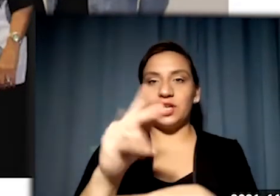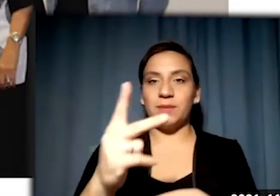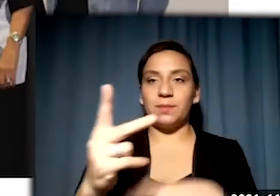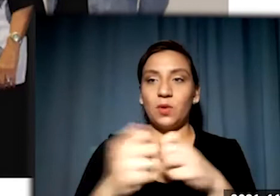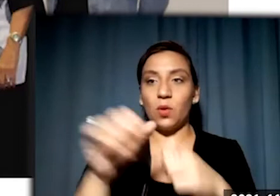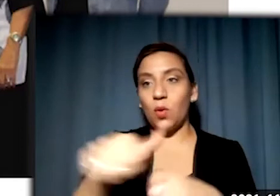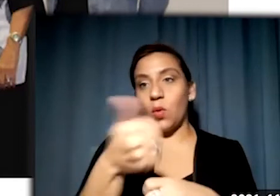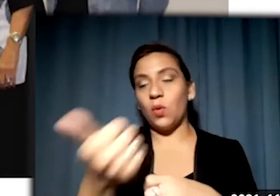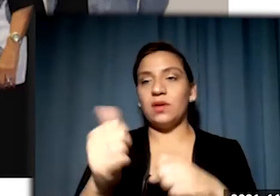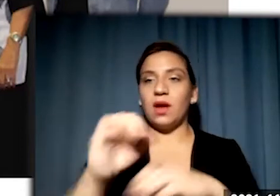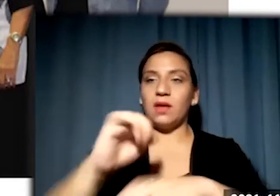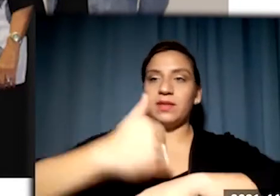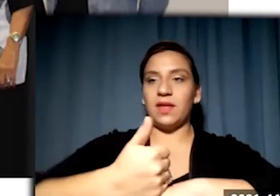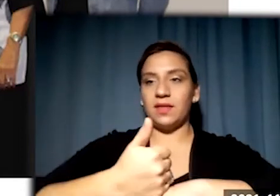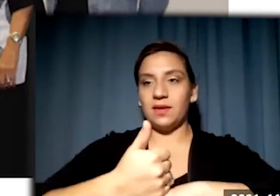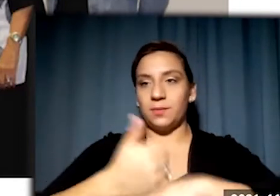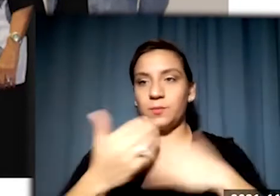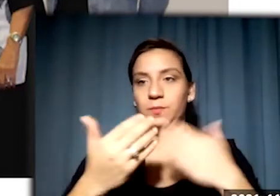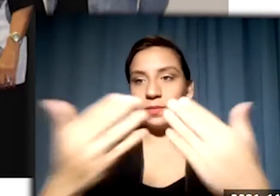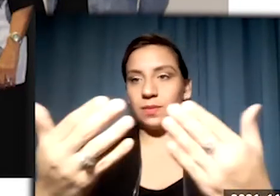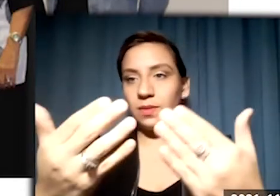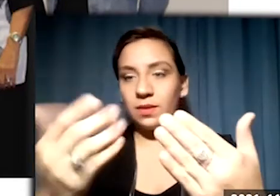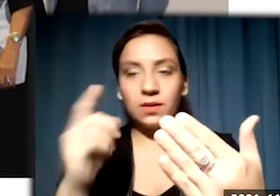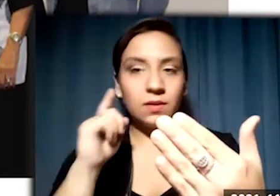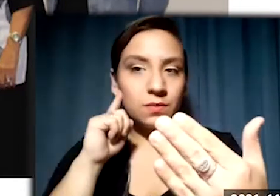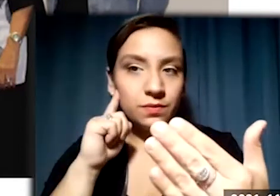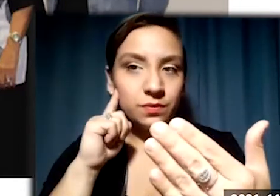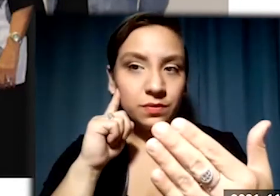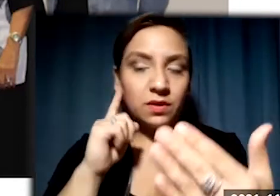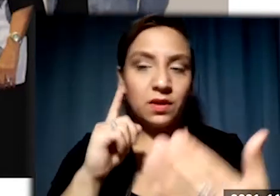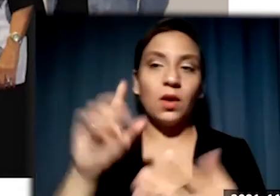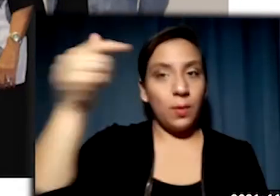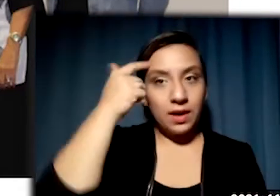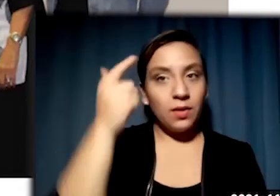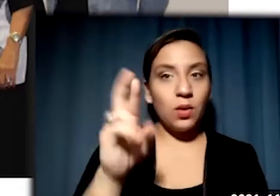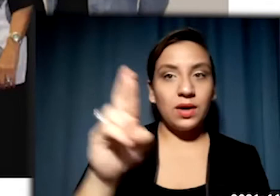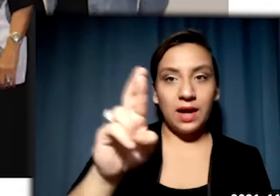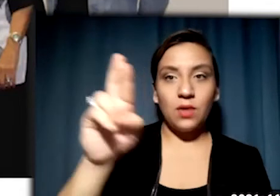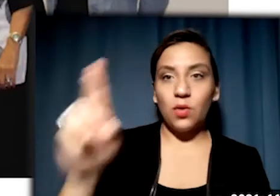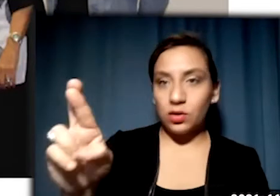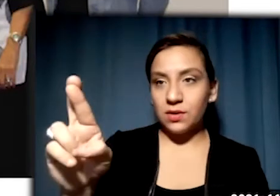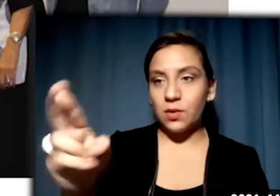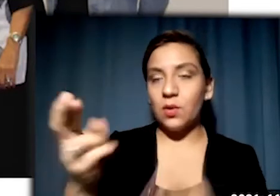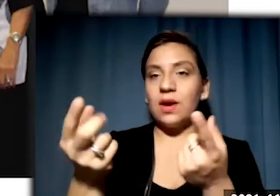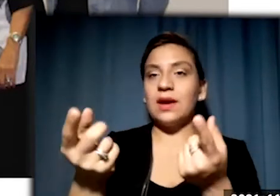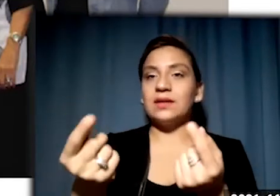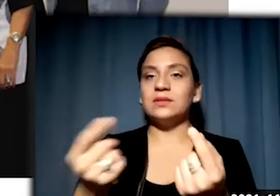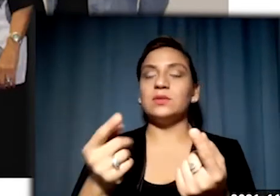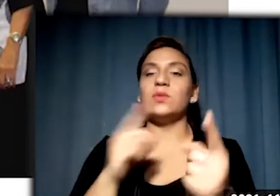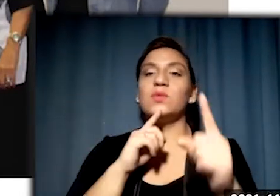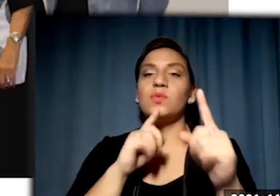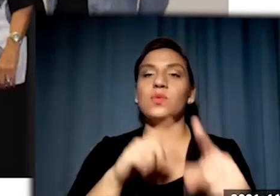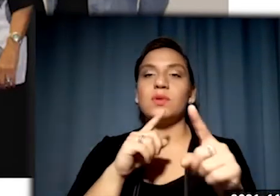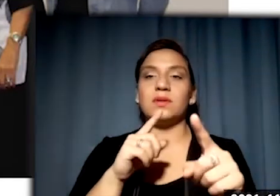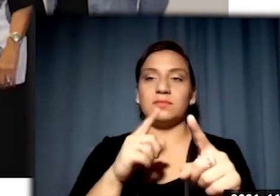Governor Ricardo Rosselló stamped his signature on the Executive Order Number 2018-38 to create the Special Commission for the